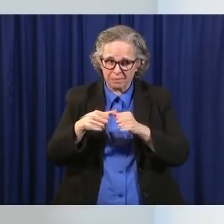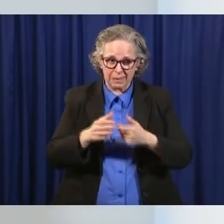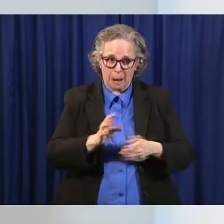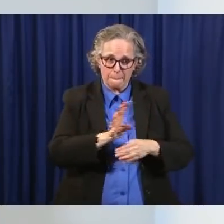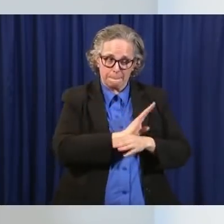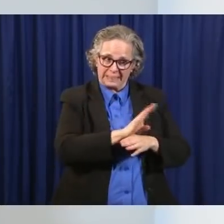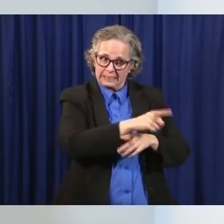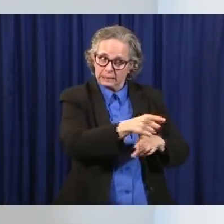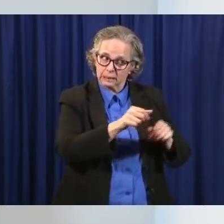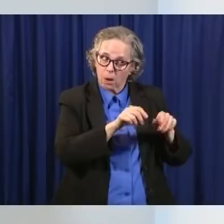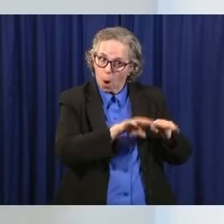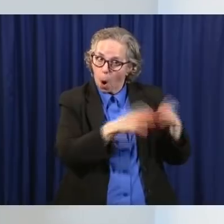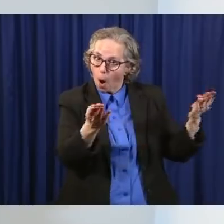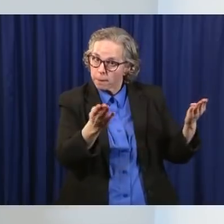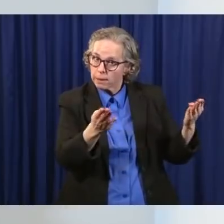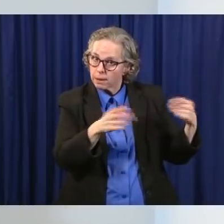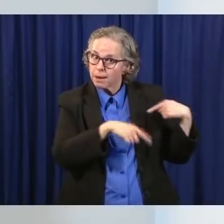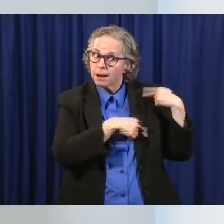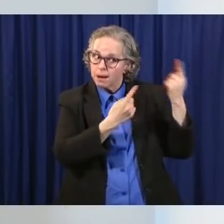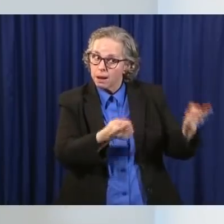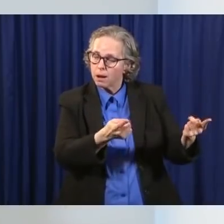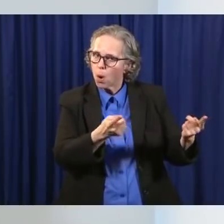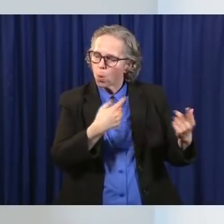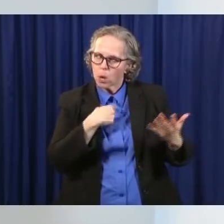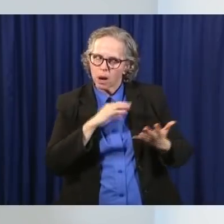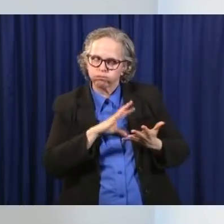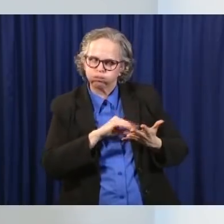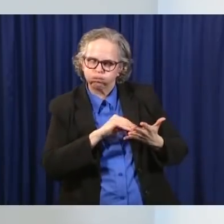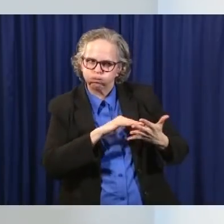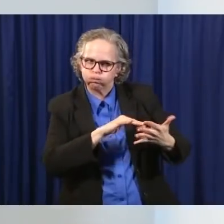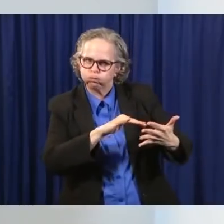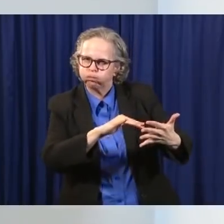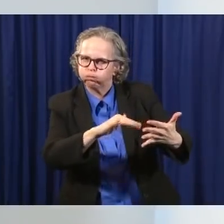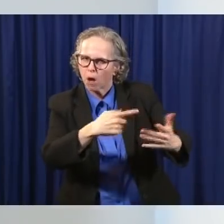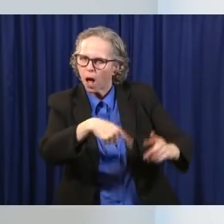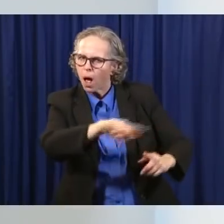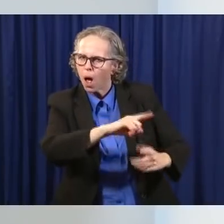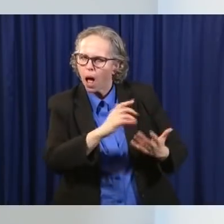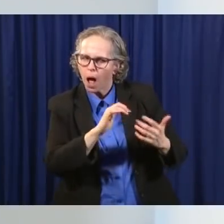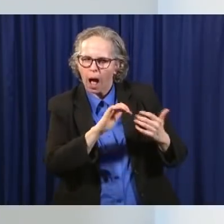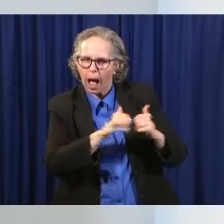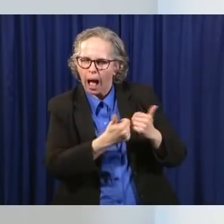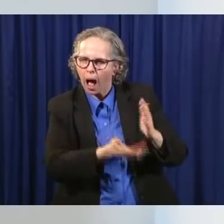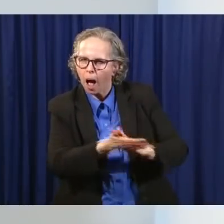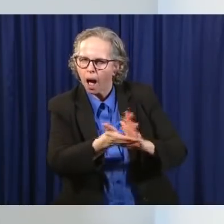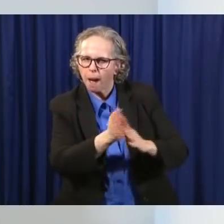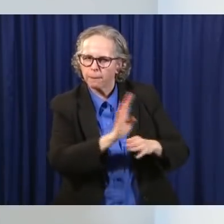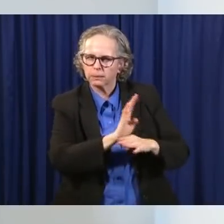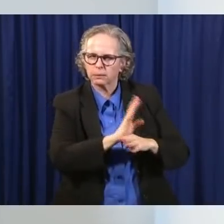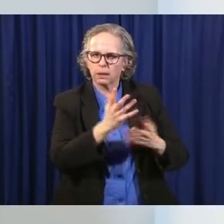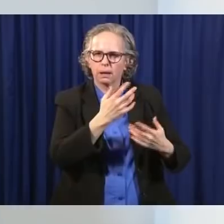this process, from manufacturing to grocery stores, and to let you know